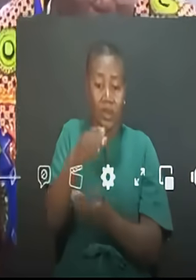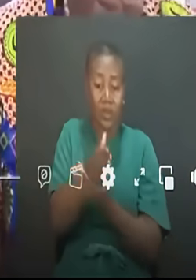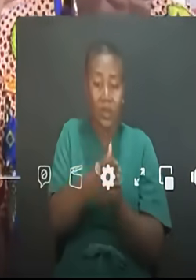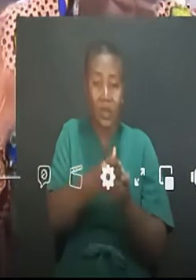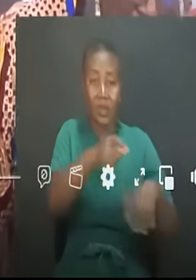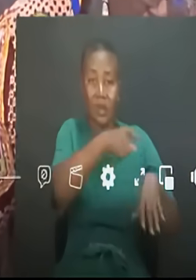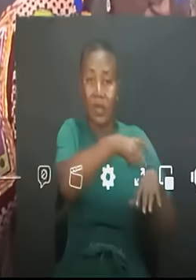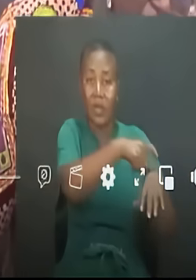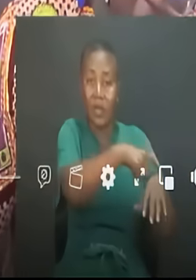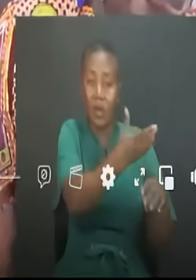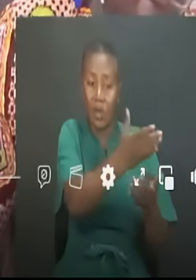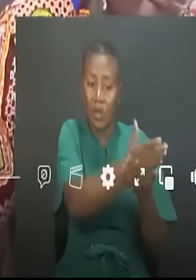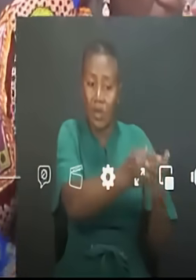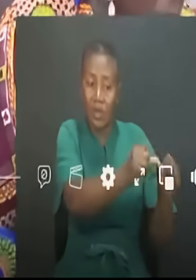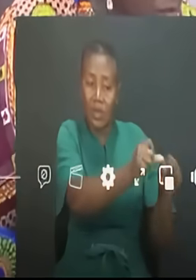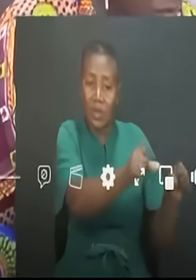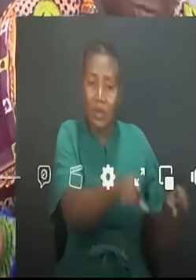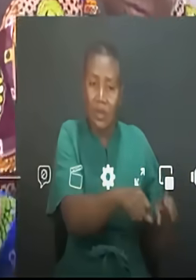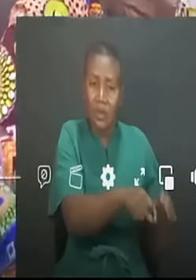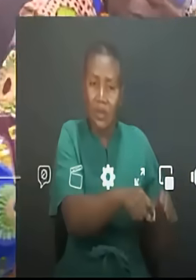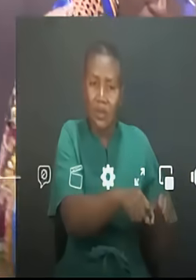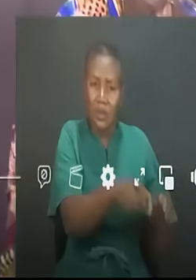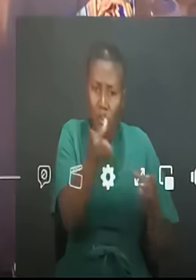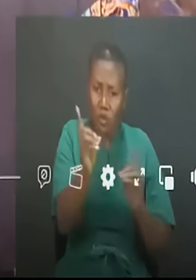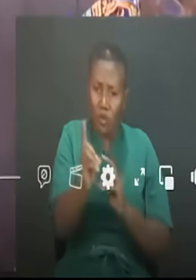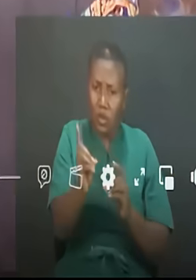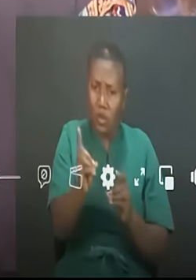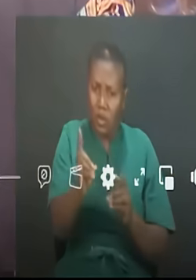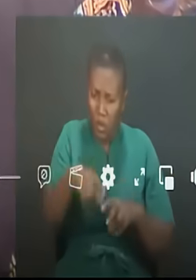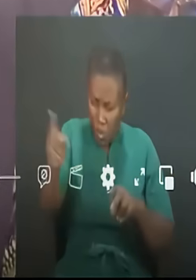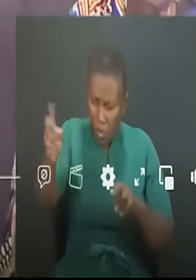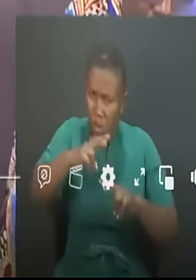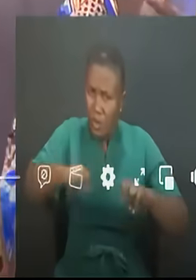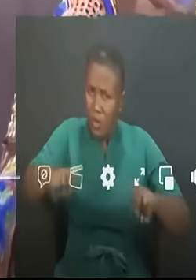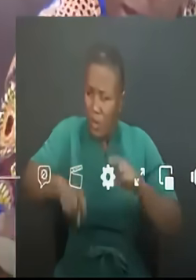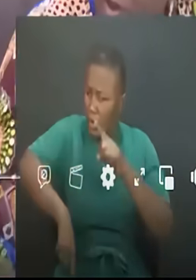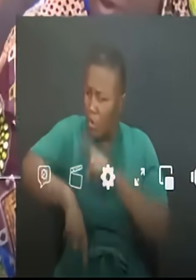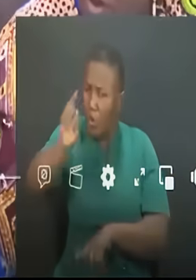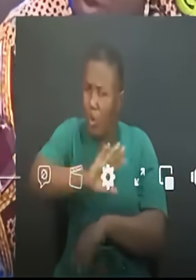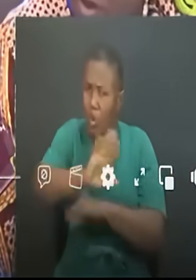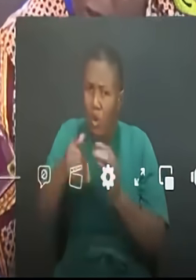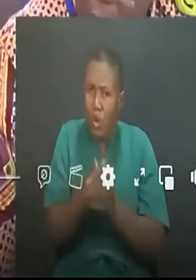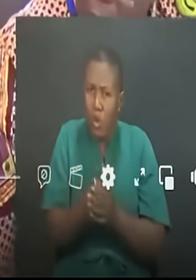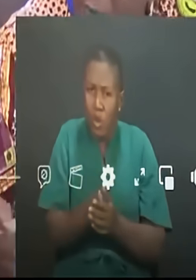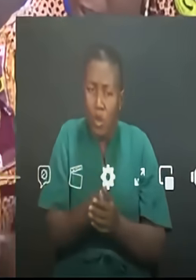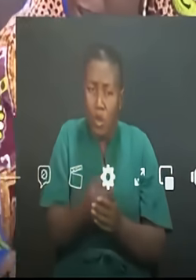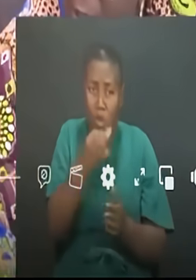and investigate and sack all of them. If that is what you want to do, go and do it. Nobody stops you.